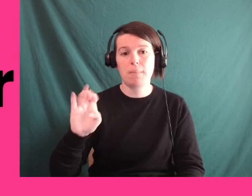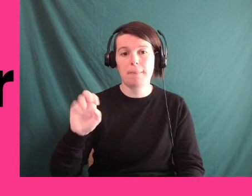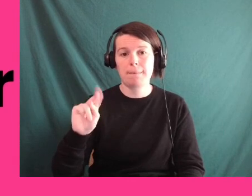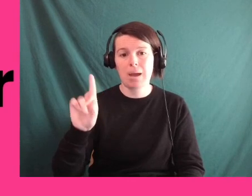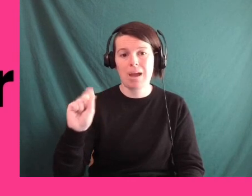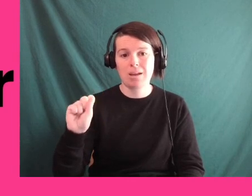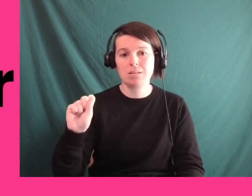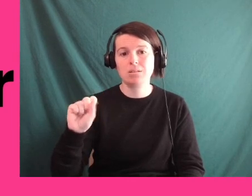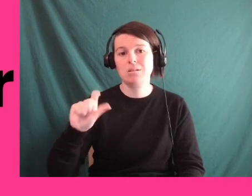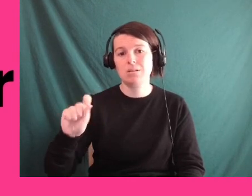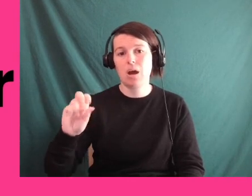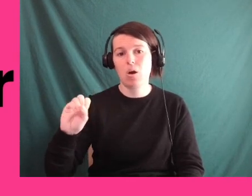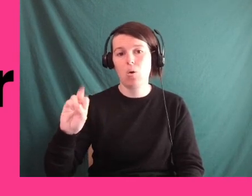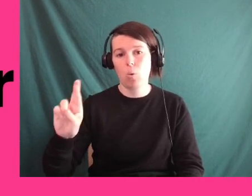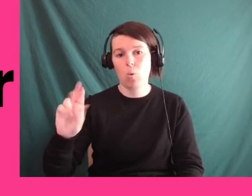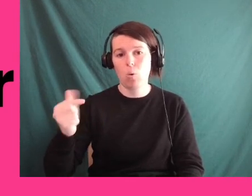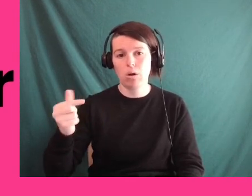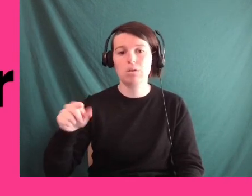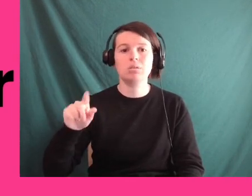genderbands.org/binders.